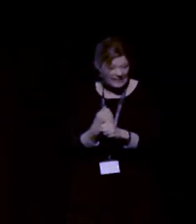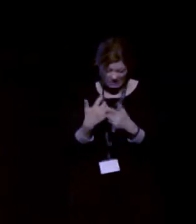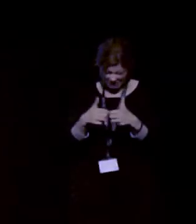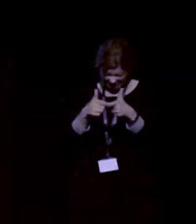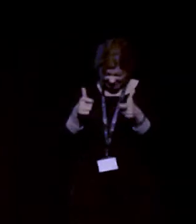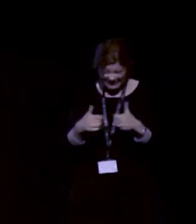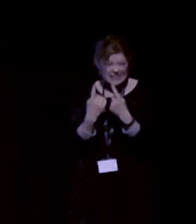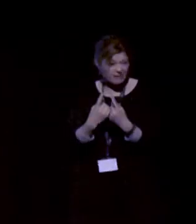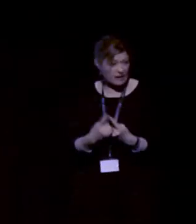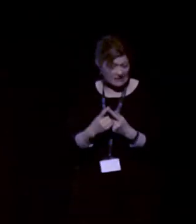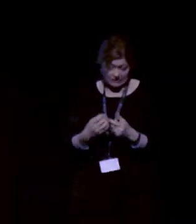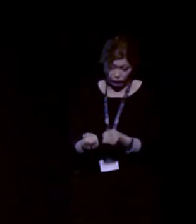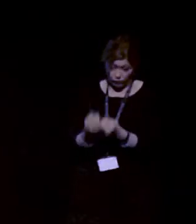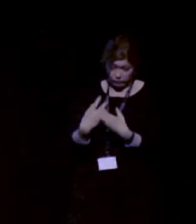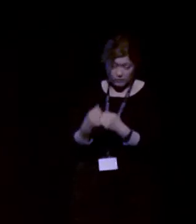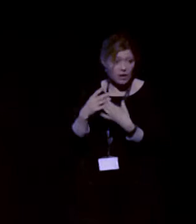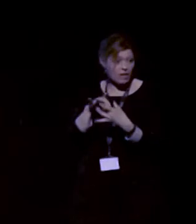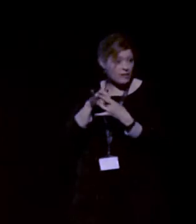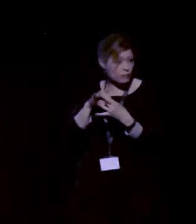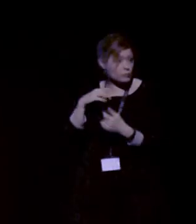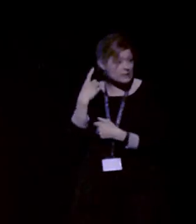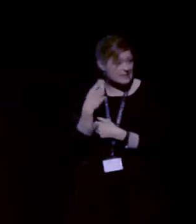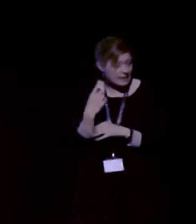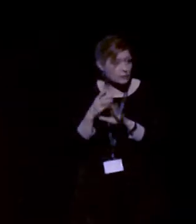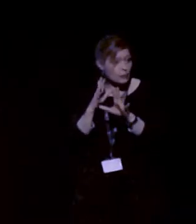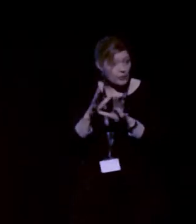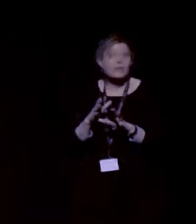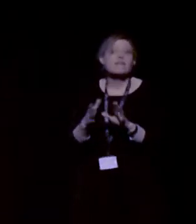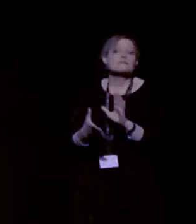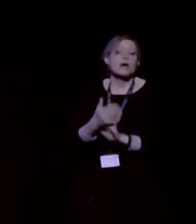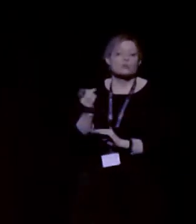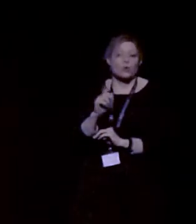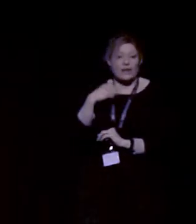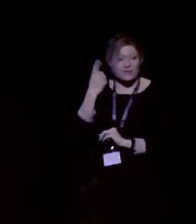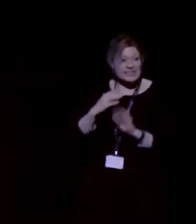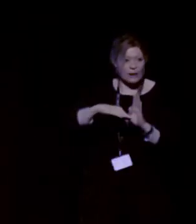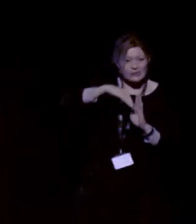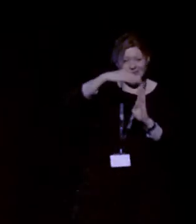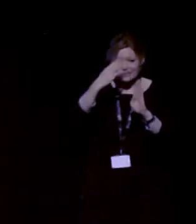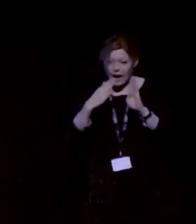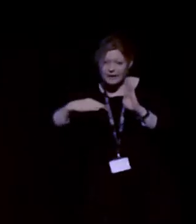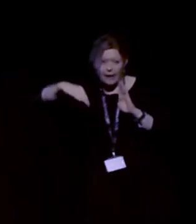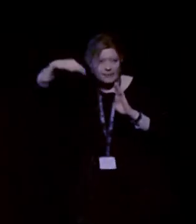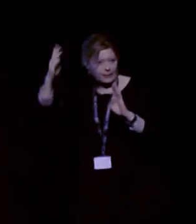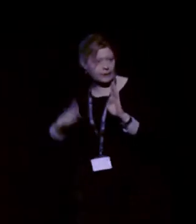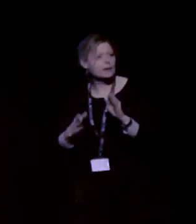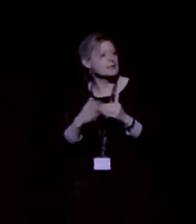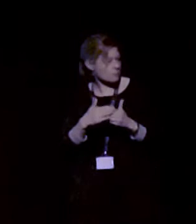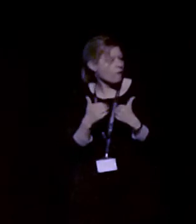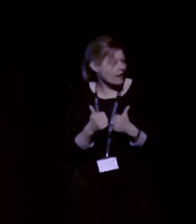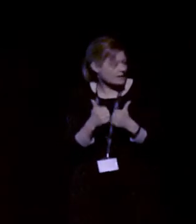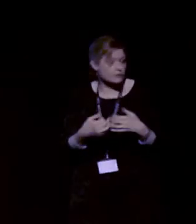suggested that the sounds that are dynamic in some way are more effective. So rather than having a very steady